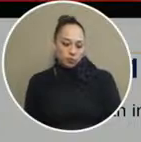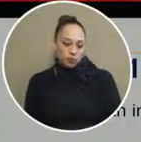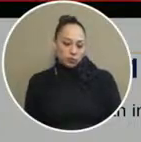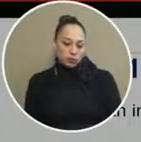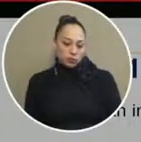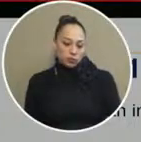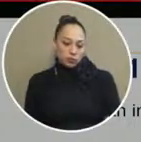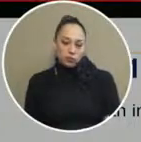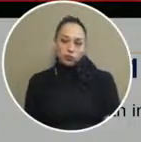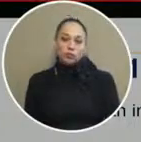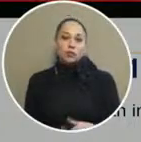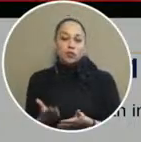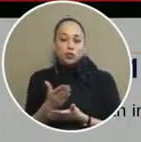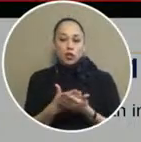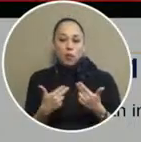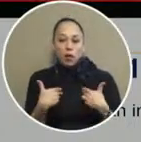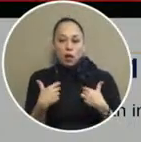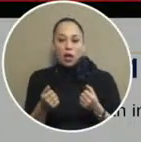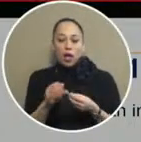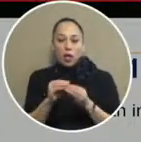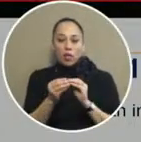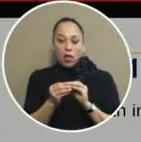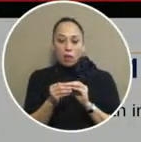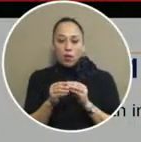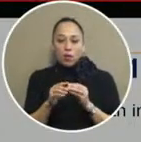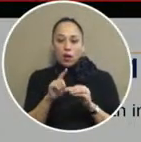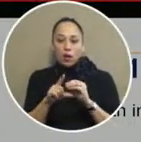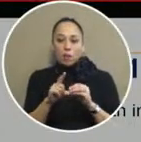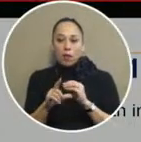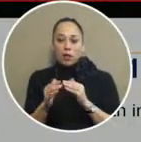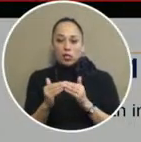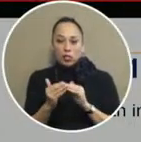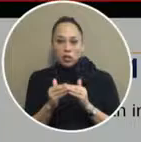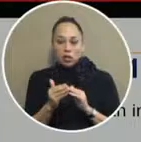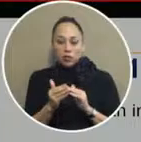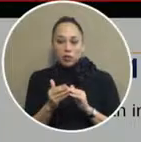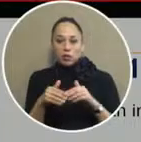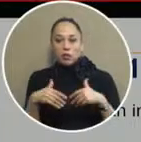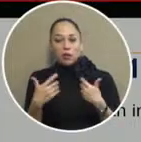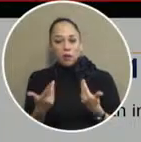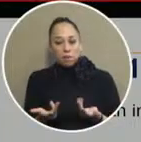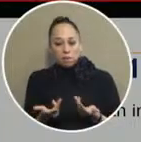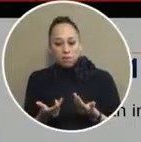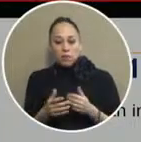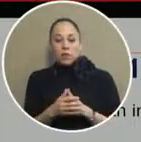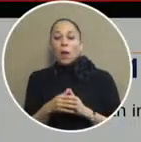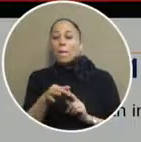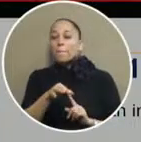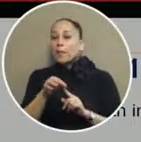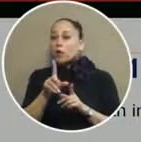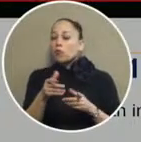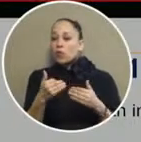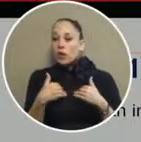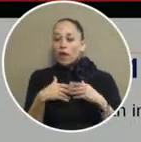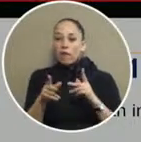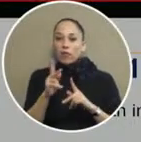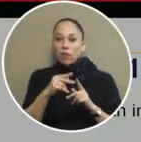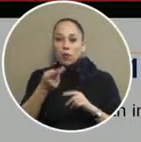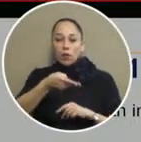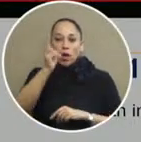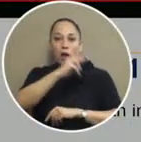What are the health indicators within the El Paso County? Well, mainly we have people with high blood pressure